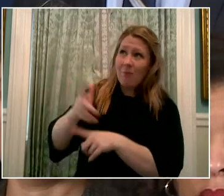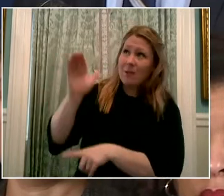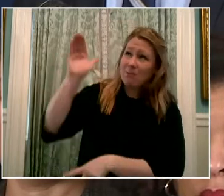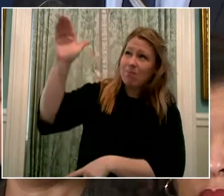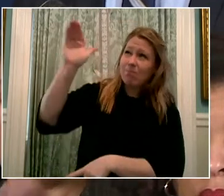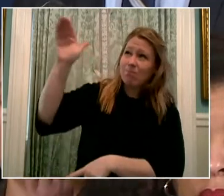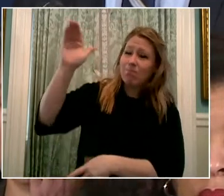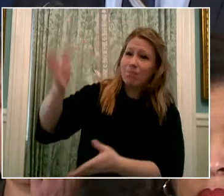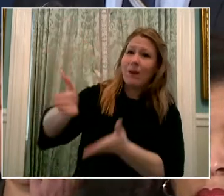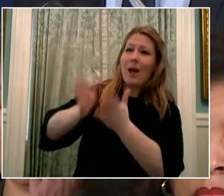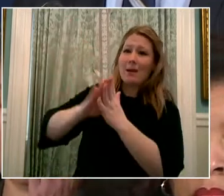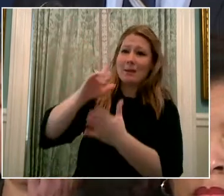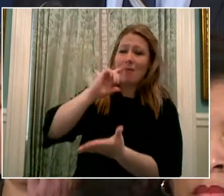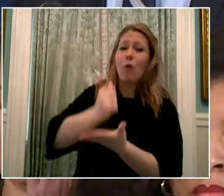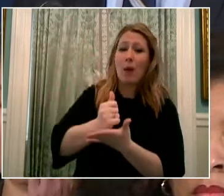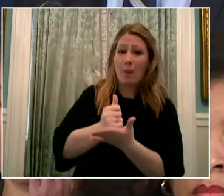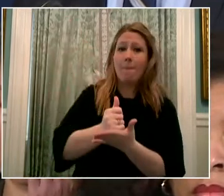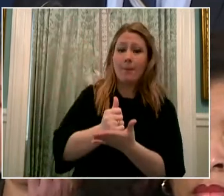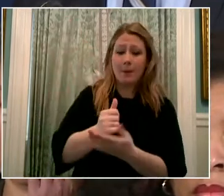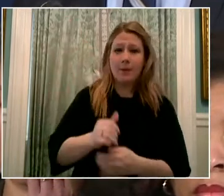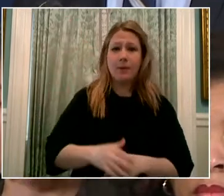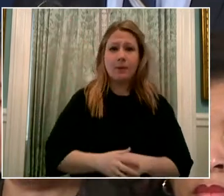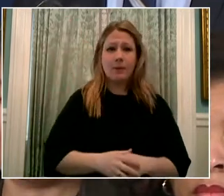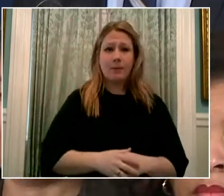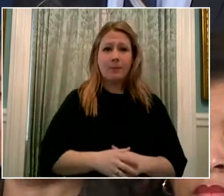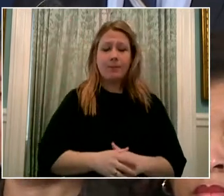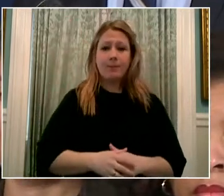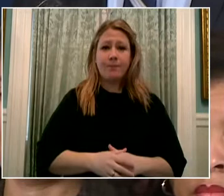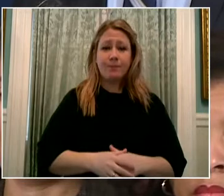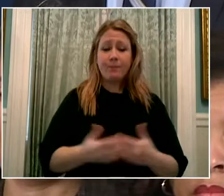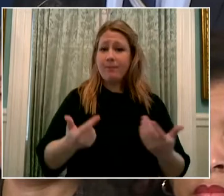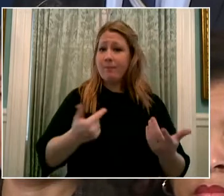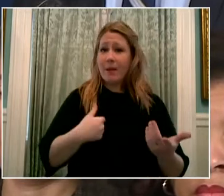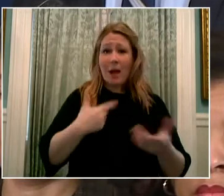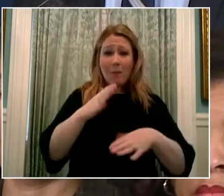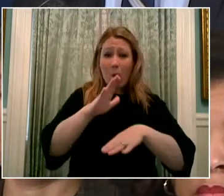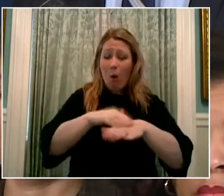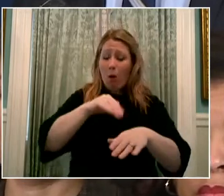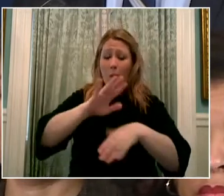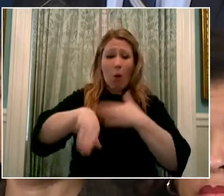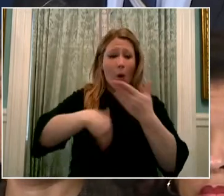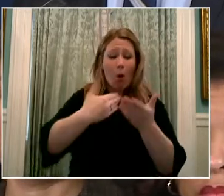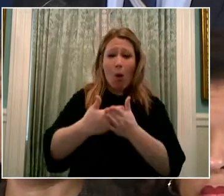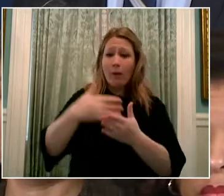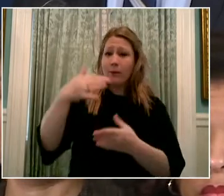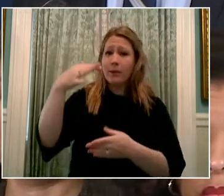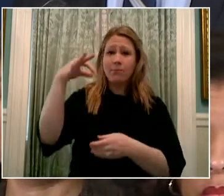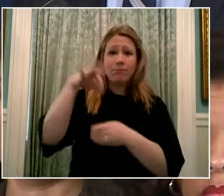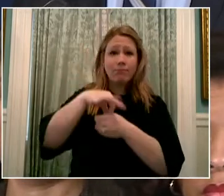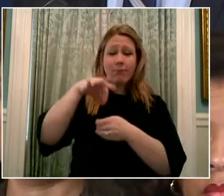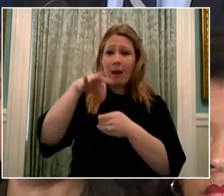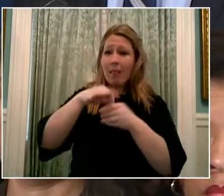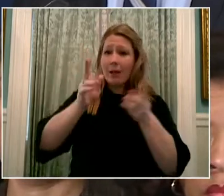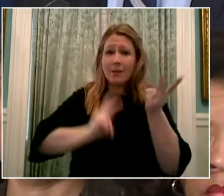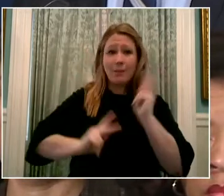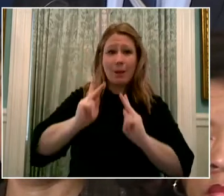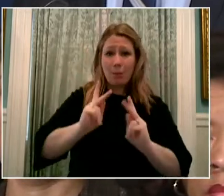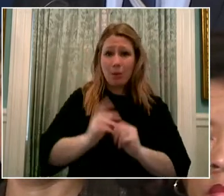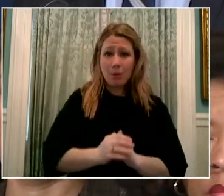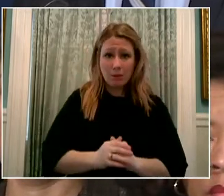be able to participate in this experience. And I'm calling on all my electeds. The services